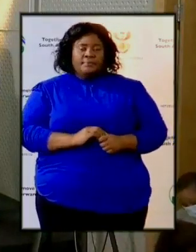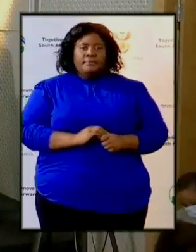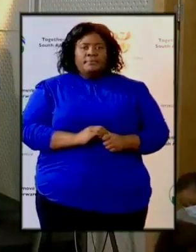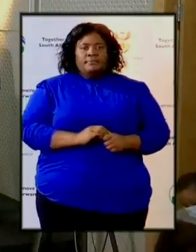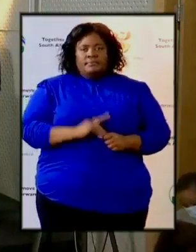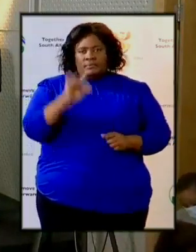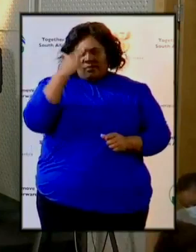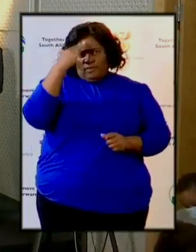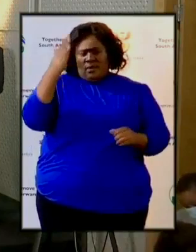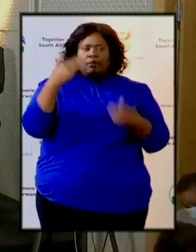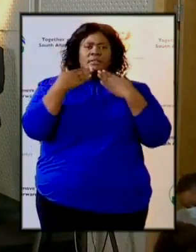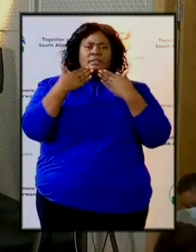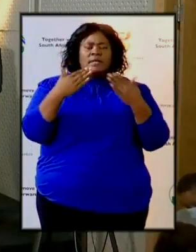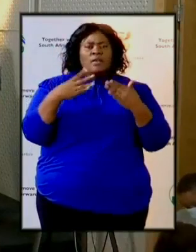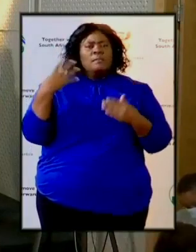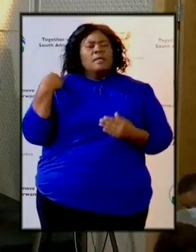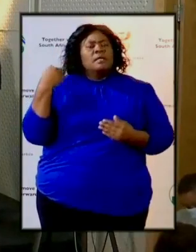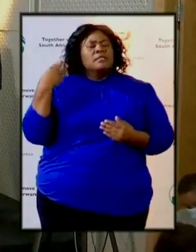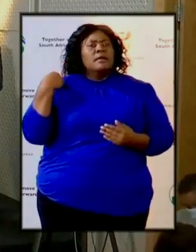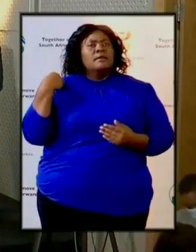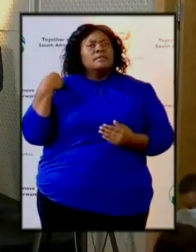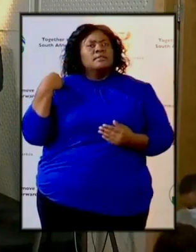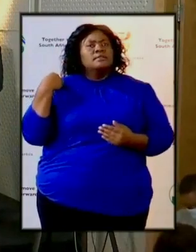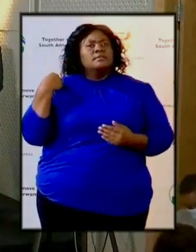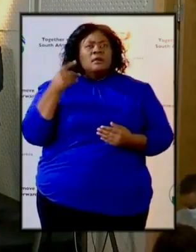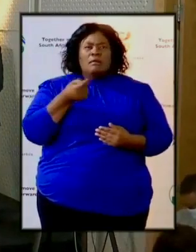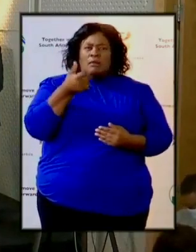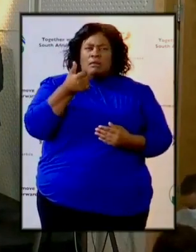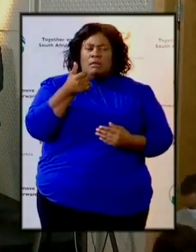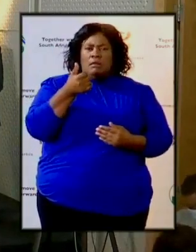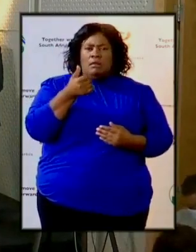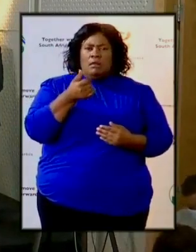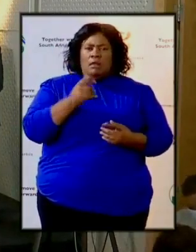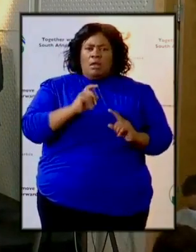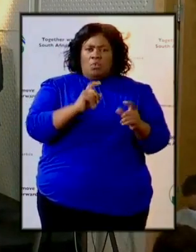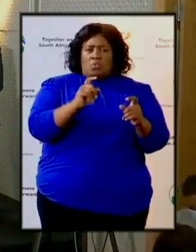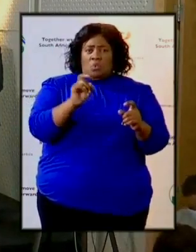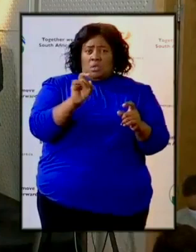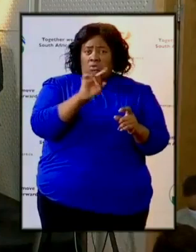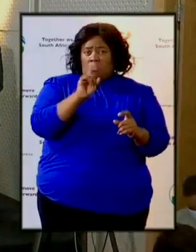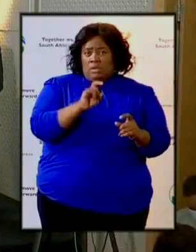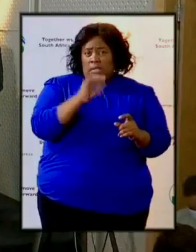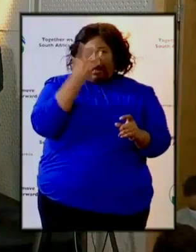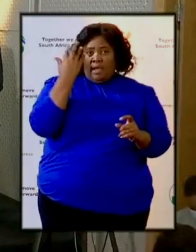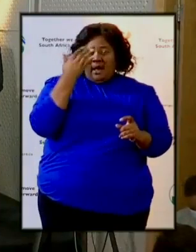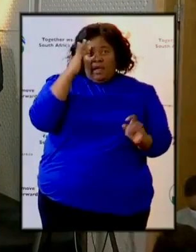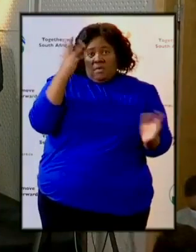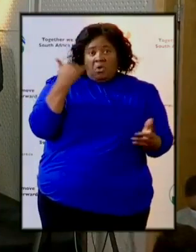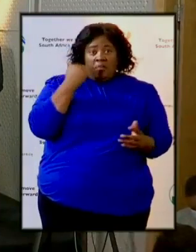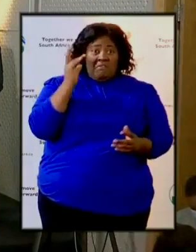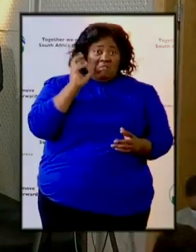Hi, thank you so much, ministers. Just two very quick ones. I don't know if you can hear me clearly, but the first one is